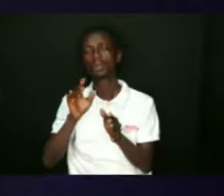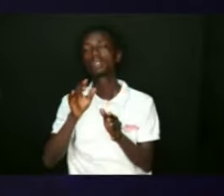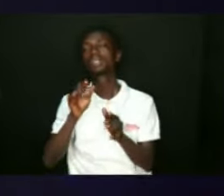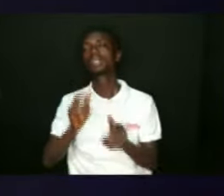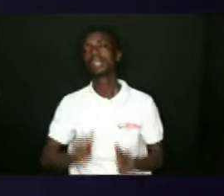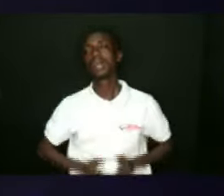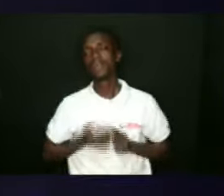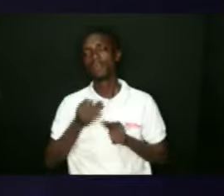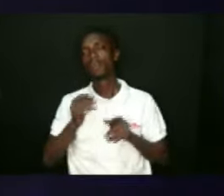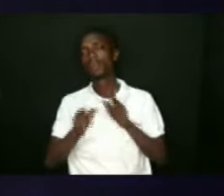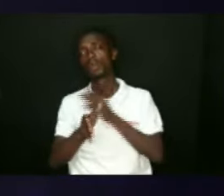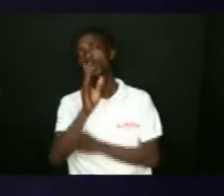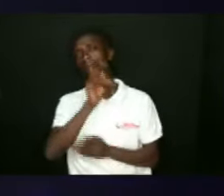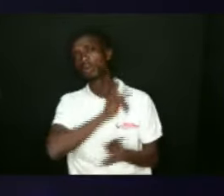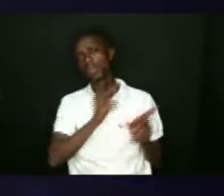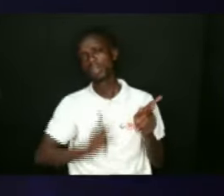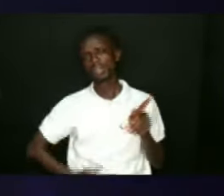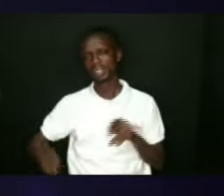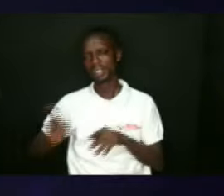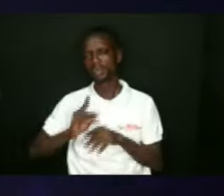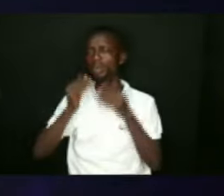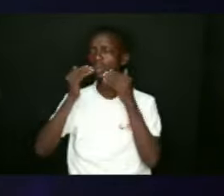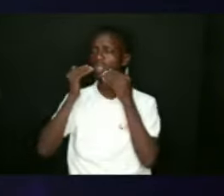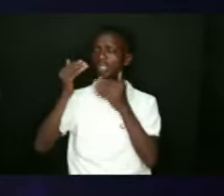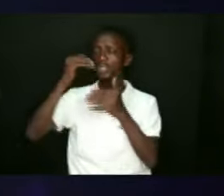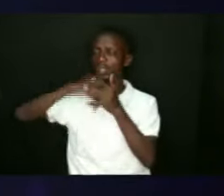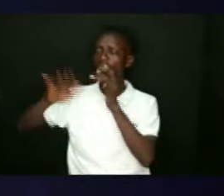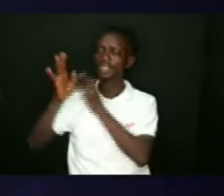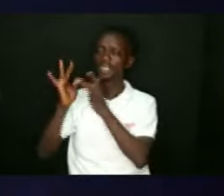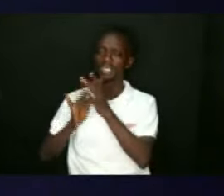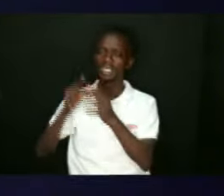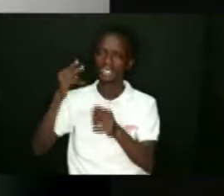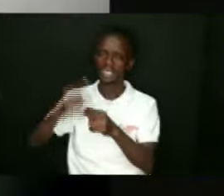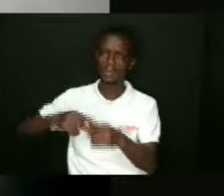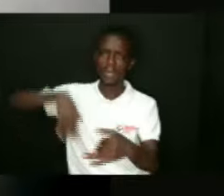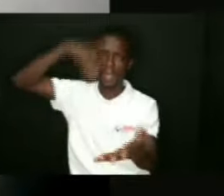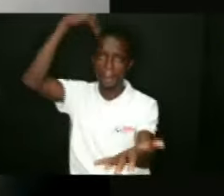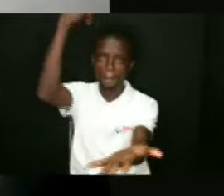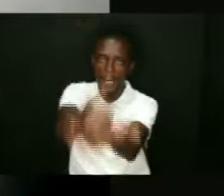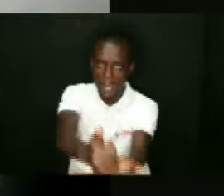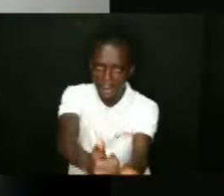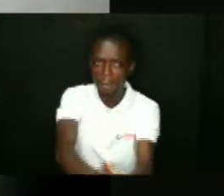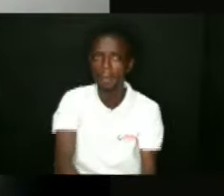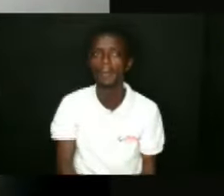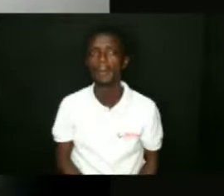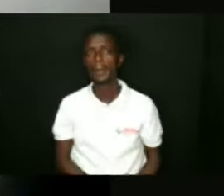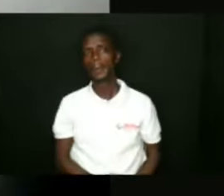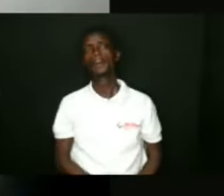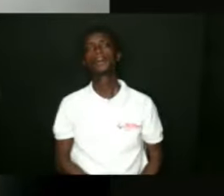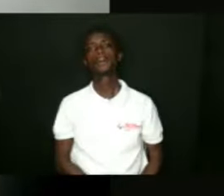kingdom. We thank you, oh God, in Jesus' name. Amen.